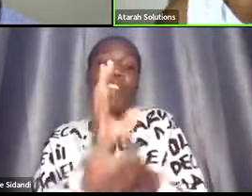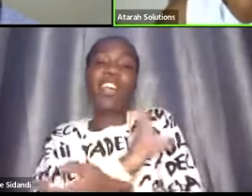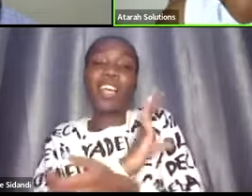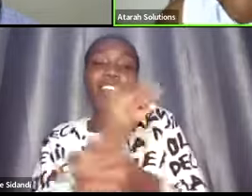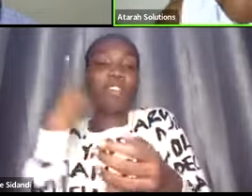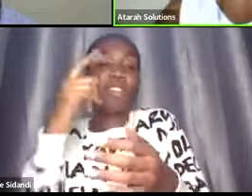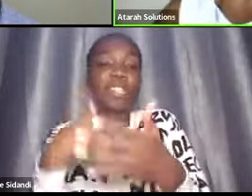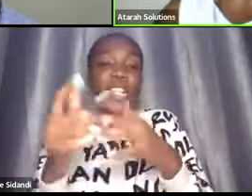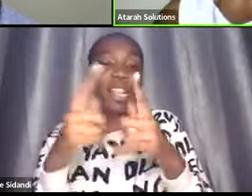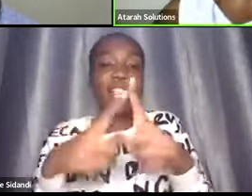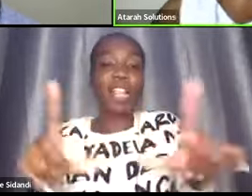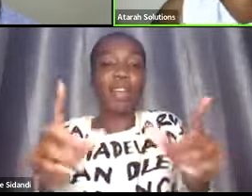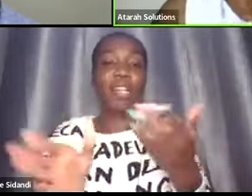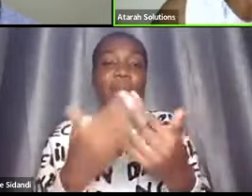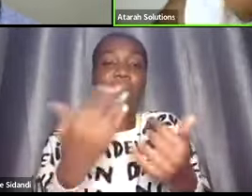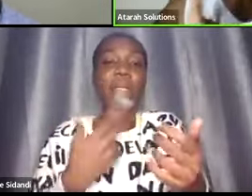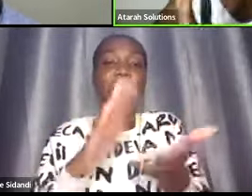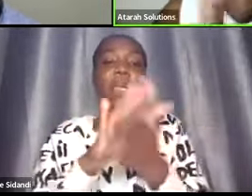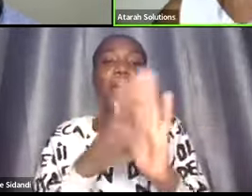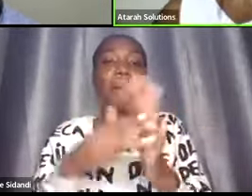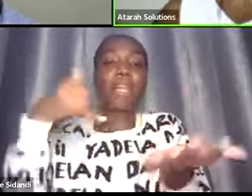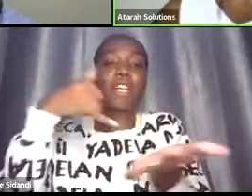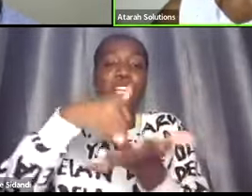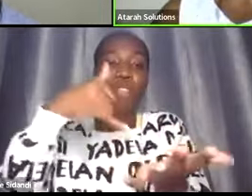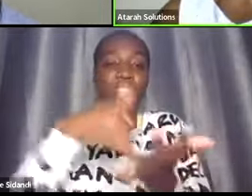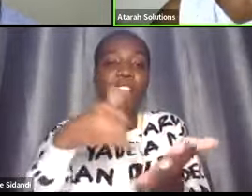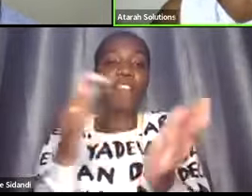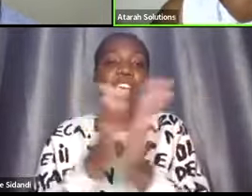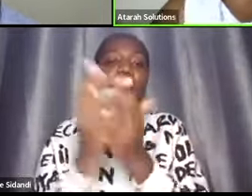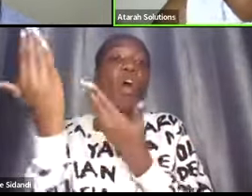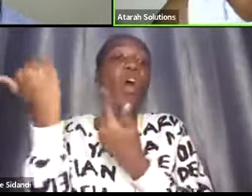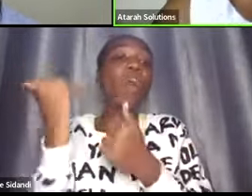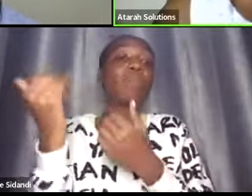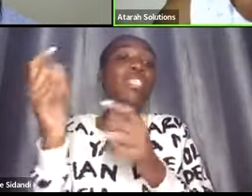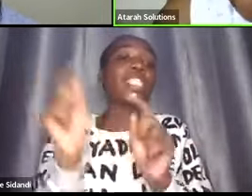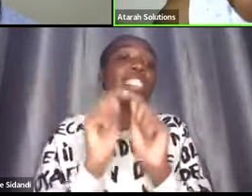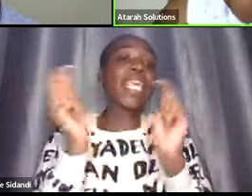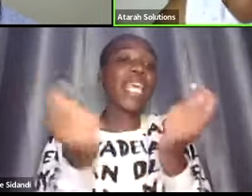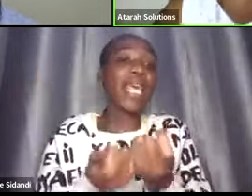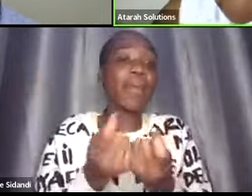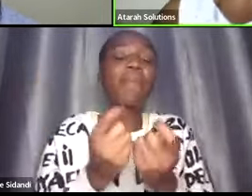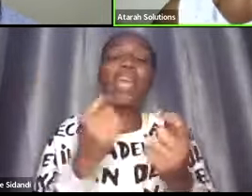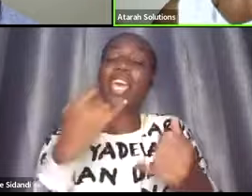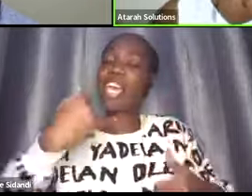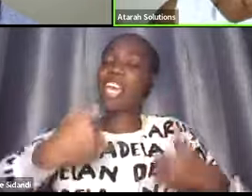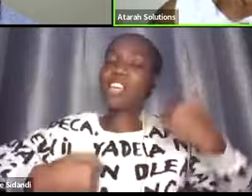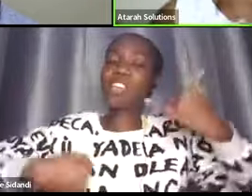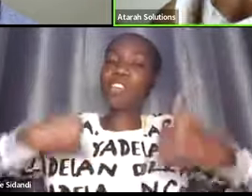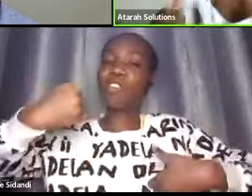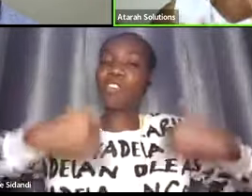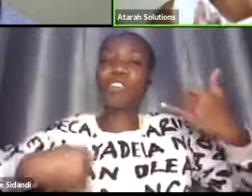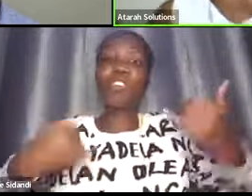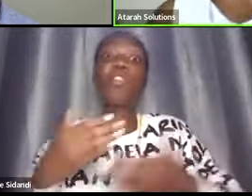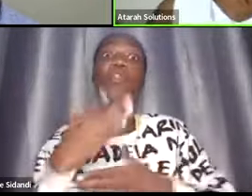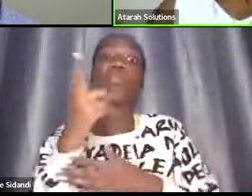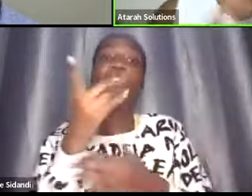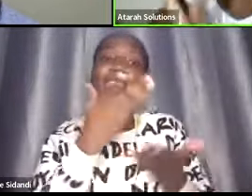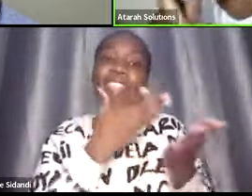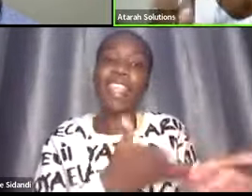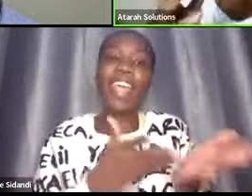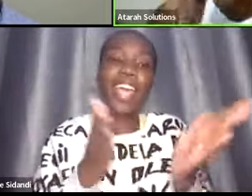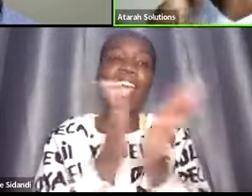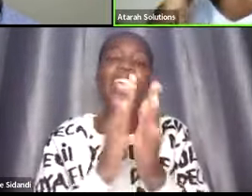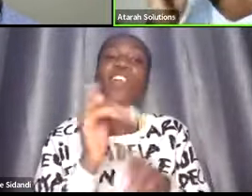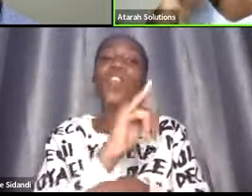interpreter, for helping us be inclusive. And I hope the team has been enjoying your sessions as well, your presence here. For those of you,